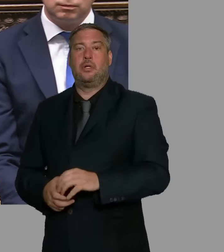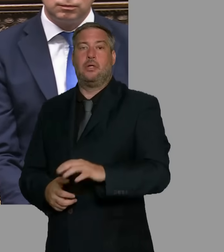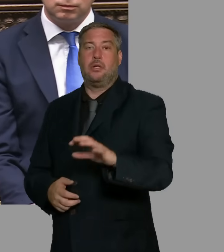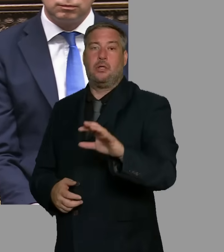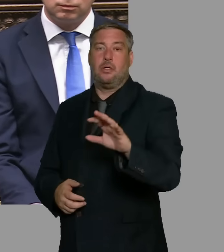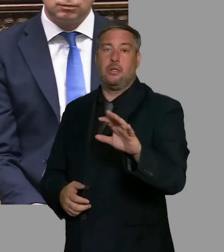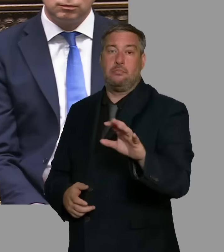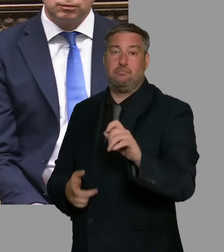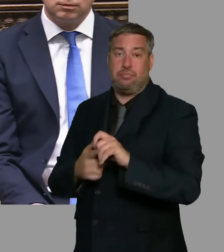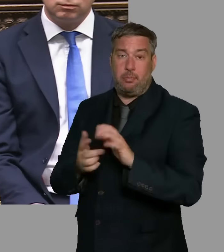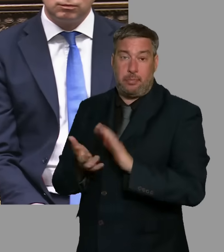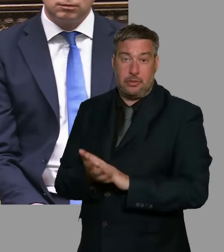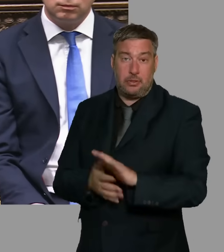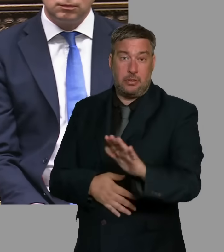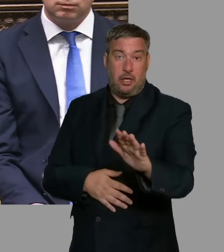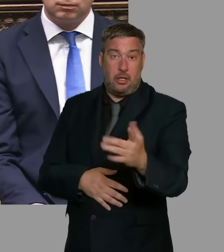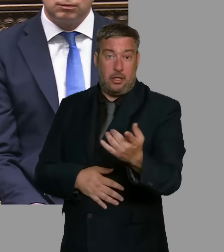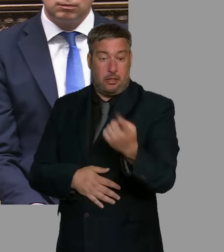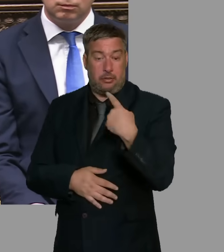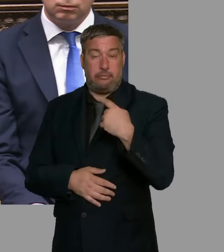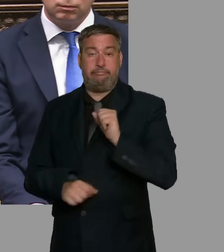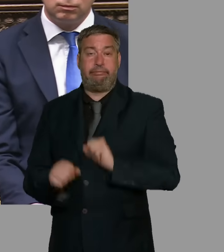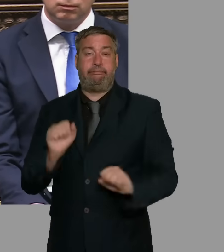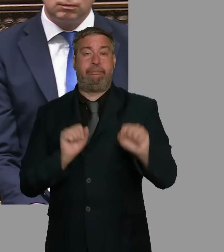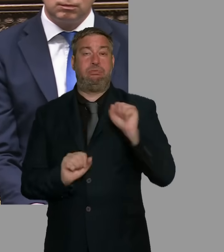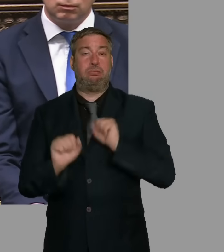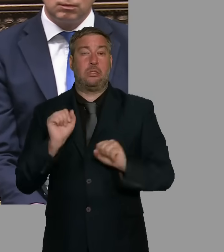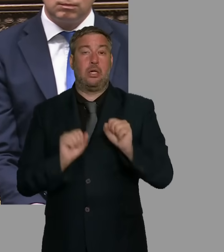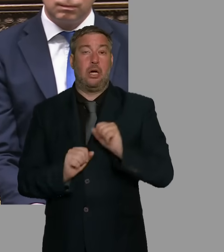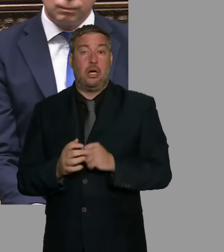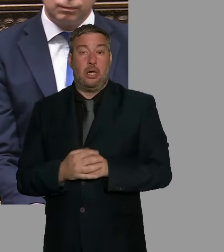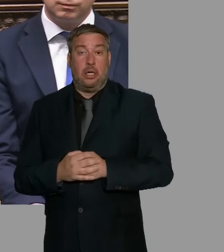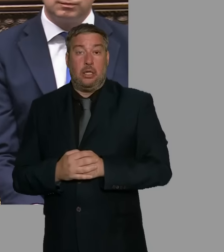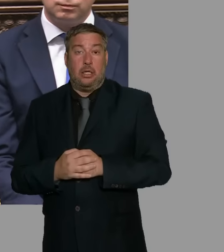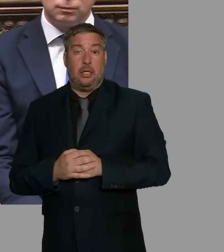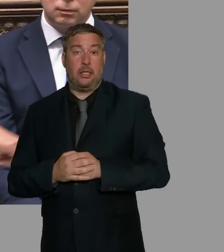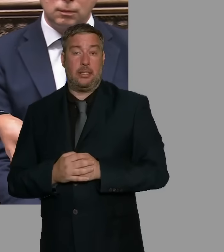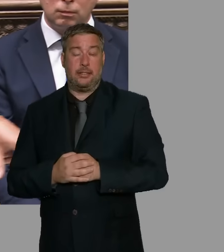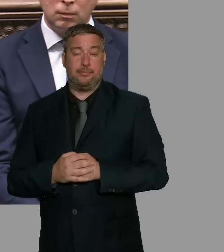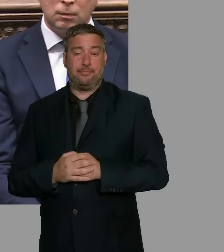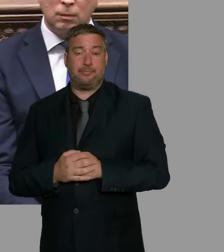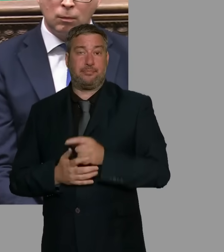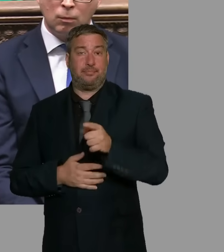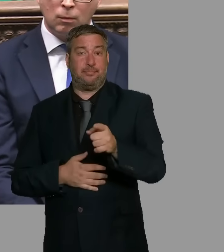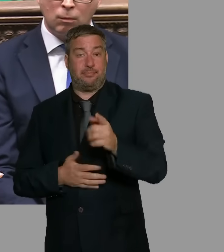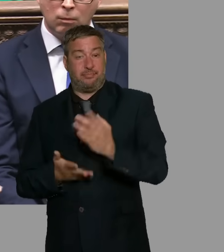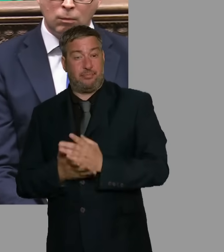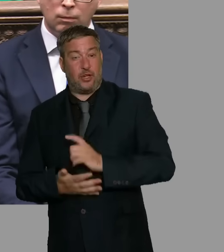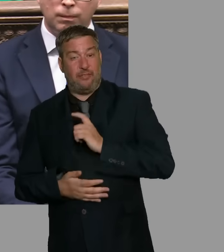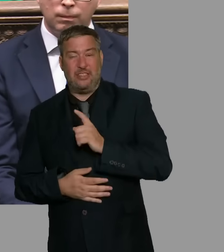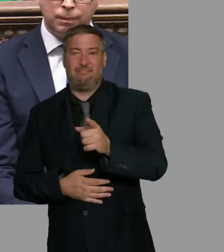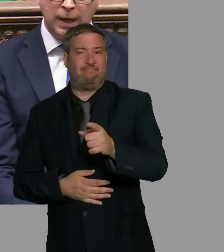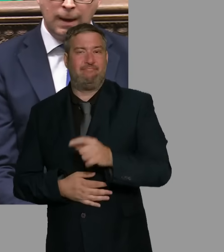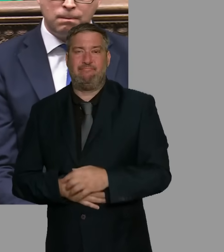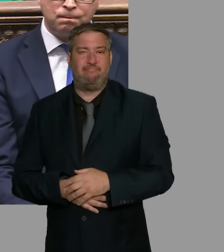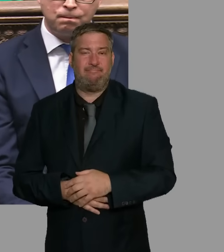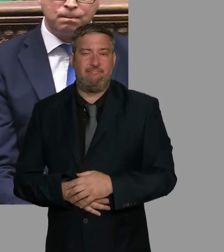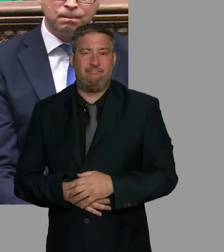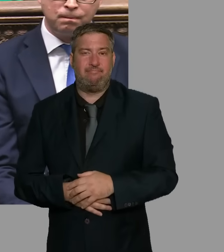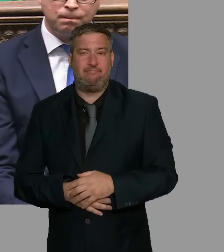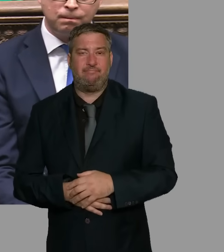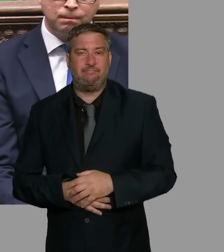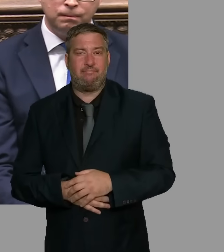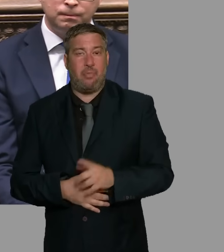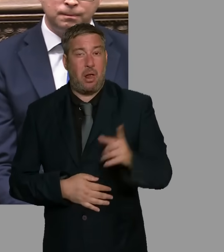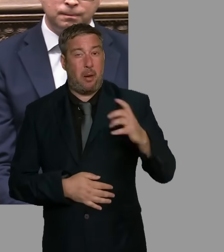be in the White House talking about how we respond to an incursion into NATO airspace. Instead, he is giving interviews about himself to The Sun. This